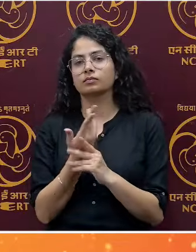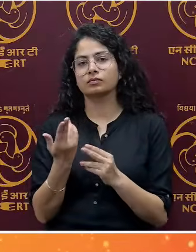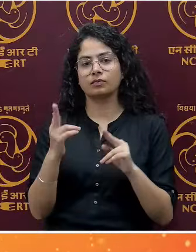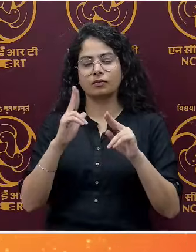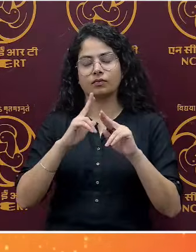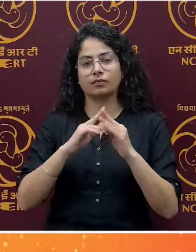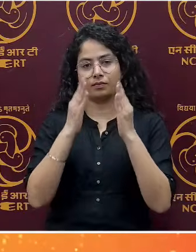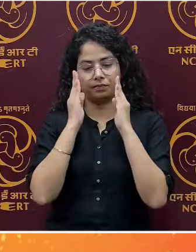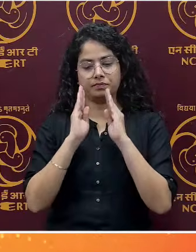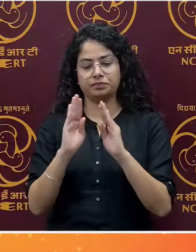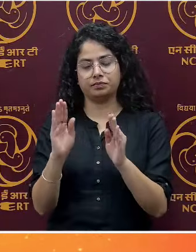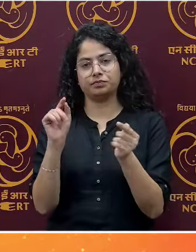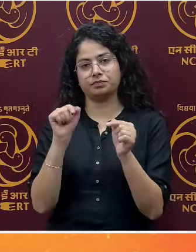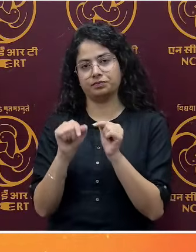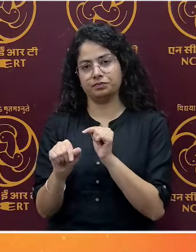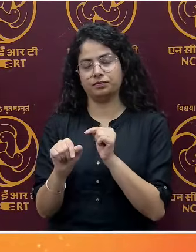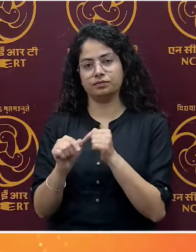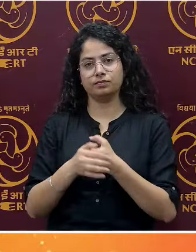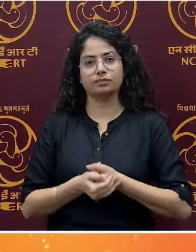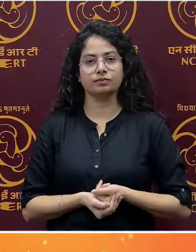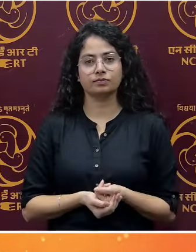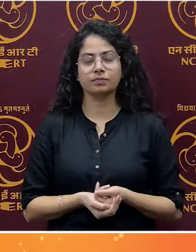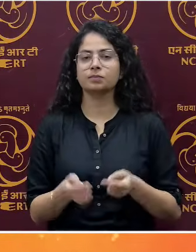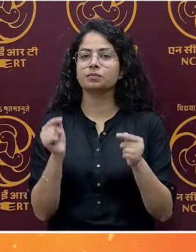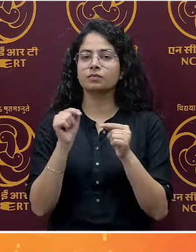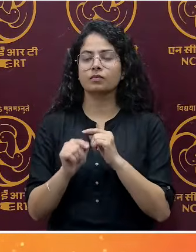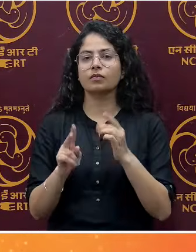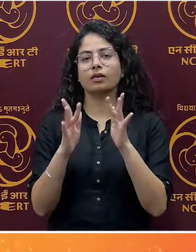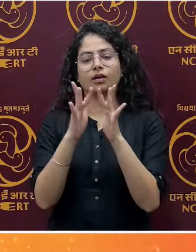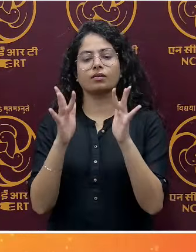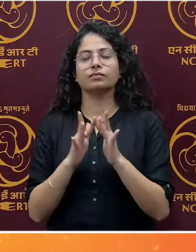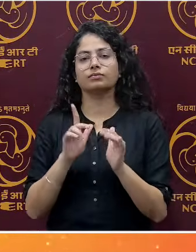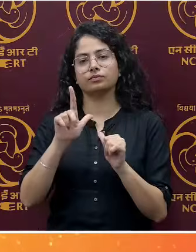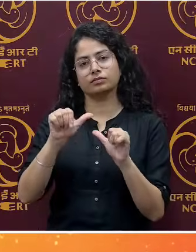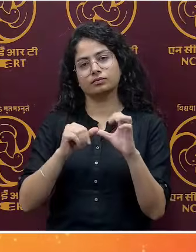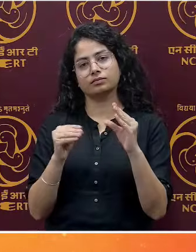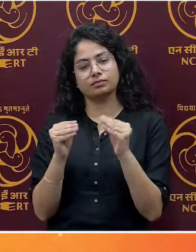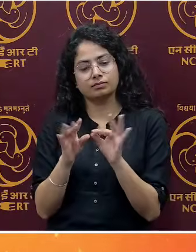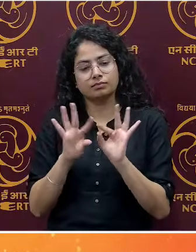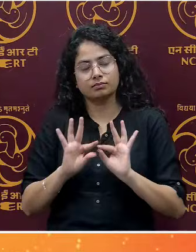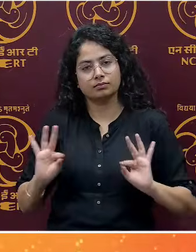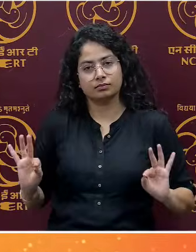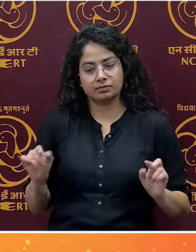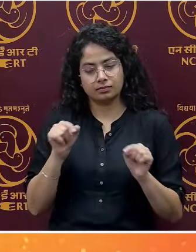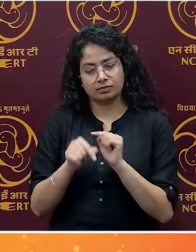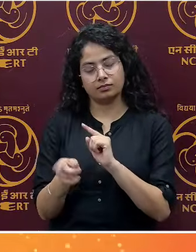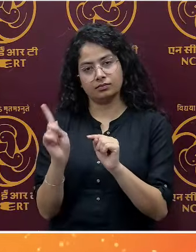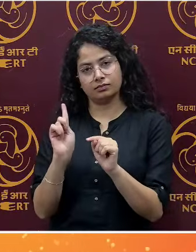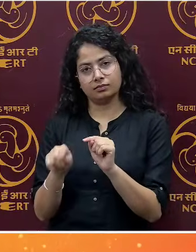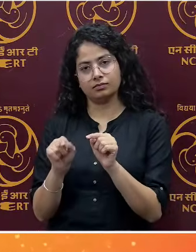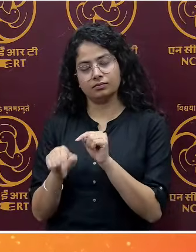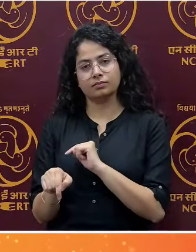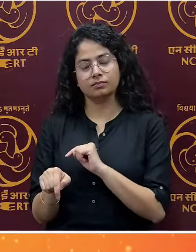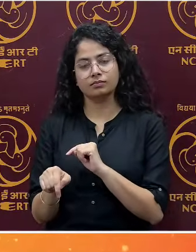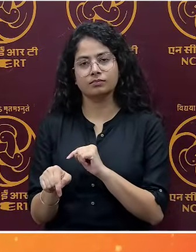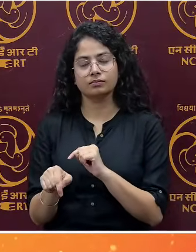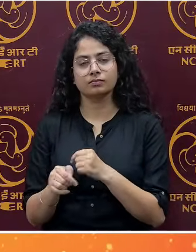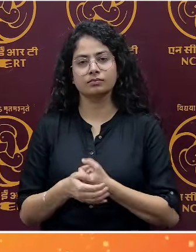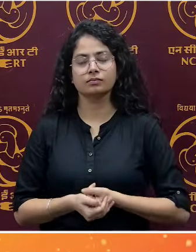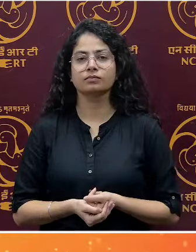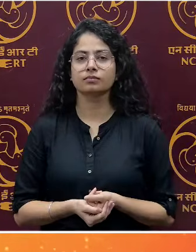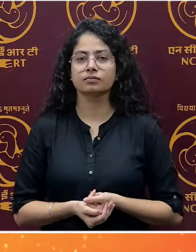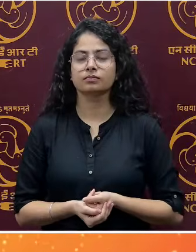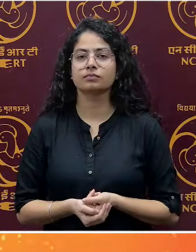focus areas. And here we have virtual labs. So simply by clicking on this focus area, we